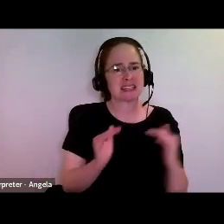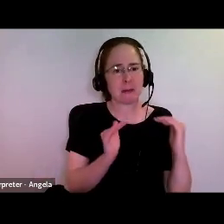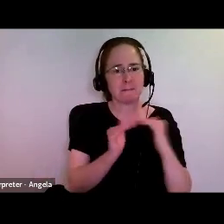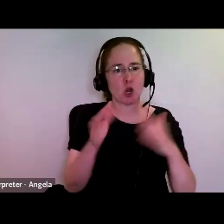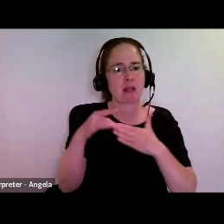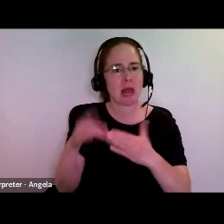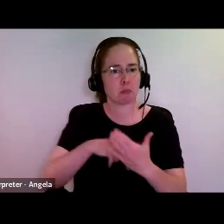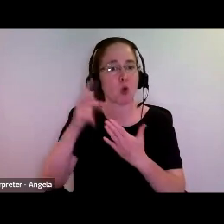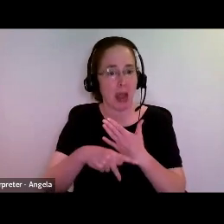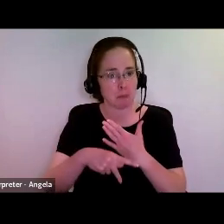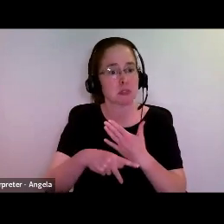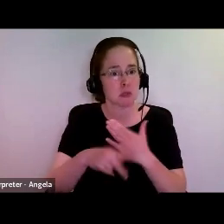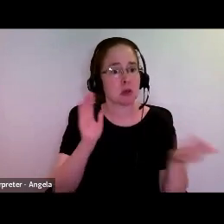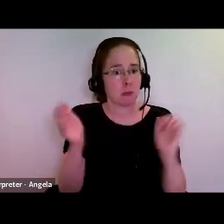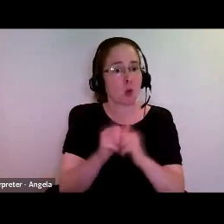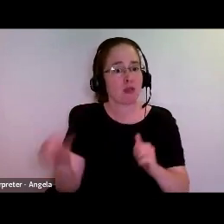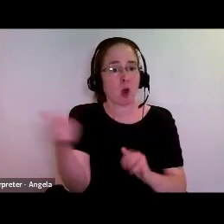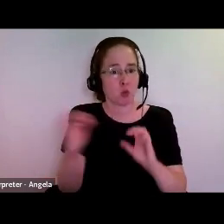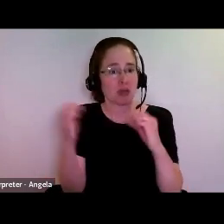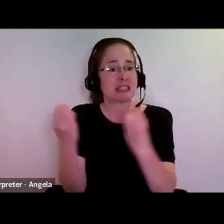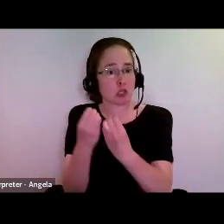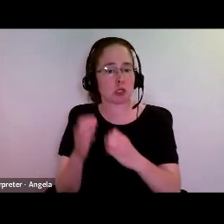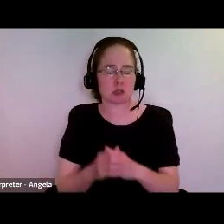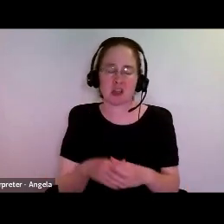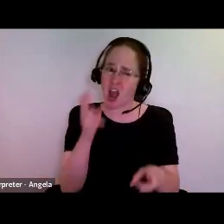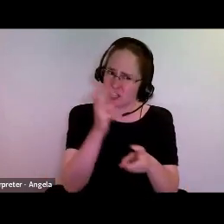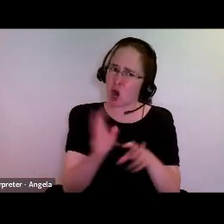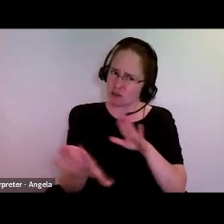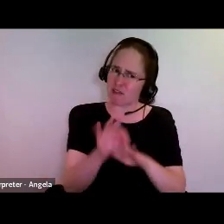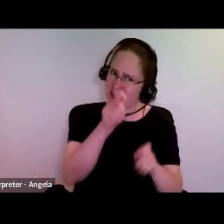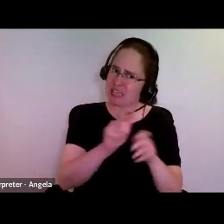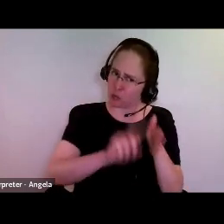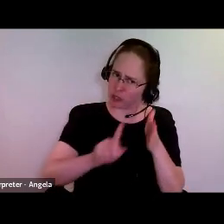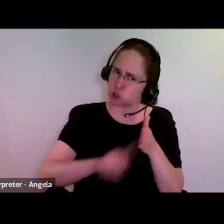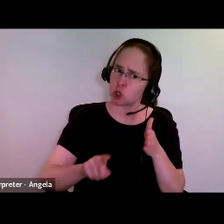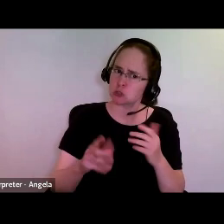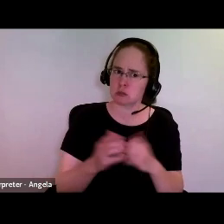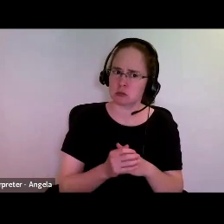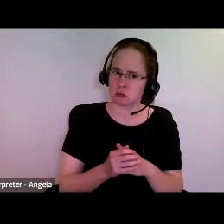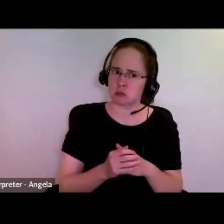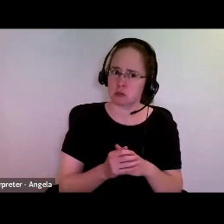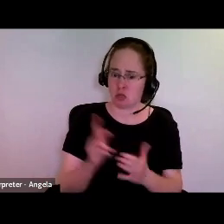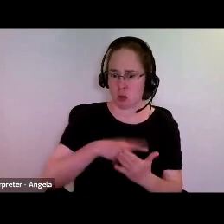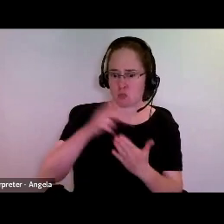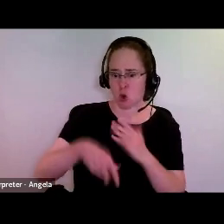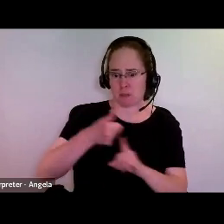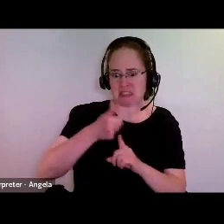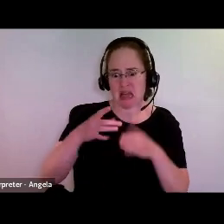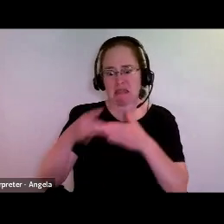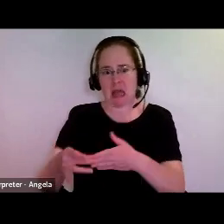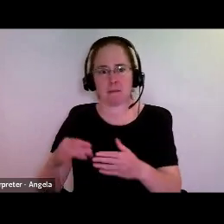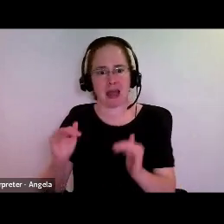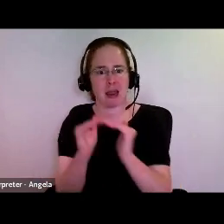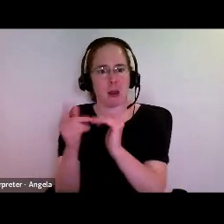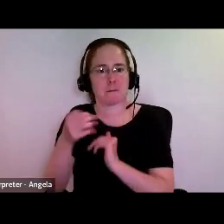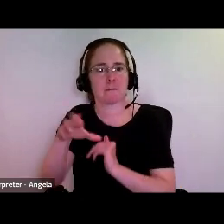programs of other organizations. It's hard to get the research on programs that are led by peers, and Dr. Hogewood